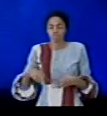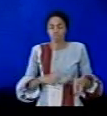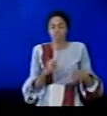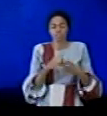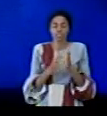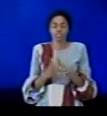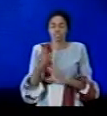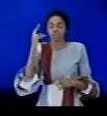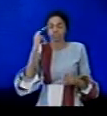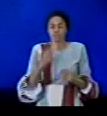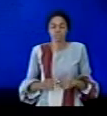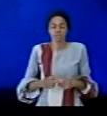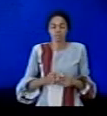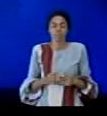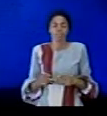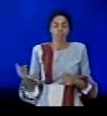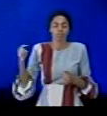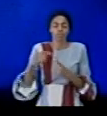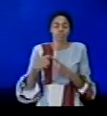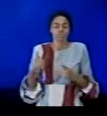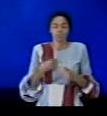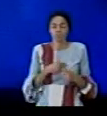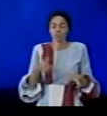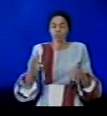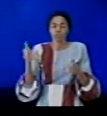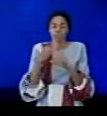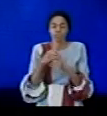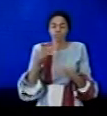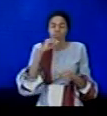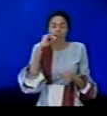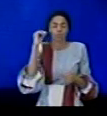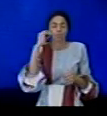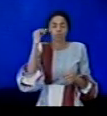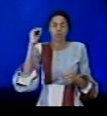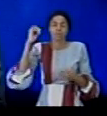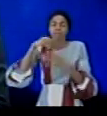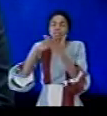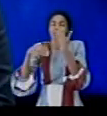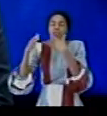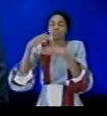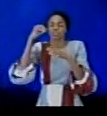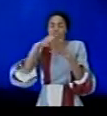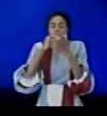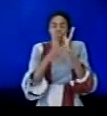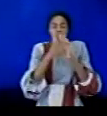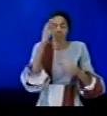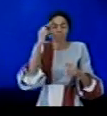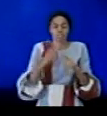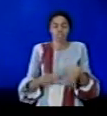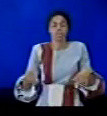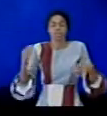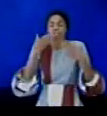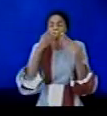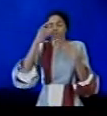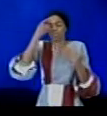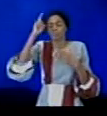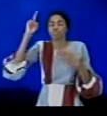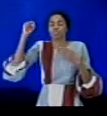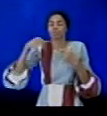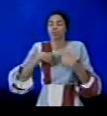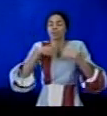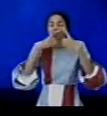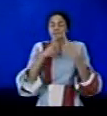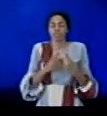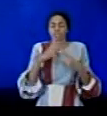faithfully until we reach the home, our home, in Jesus' name. Well, thank you, Lord, because I know you've answered. In